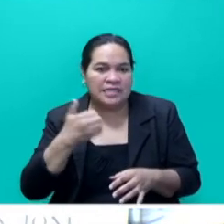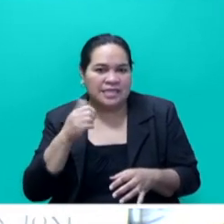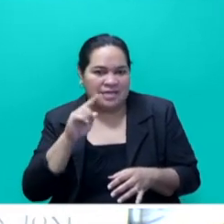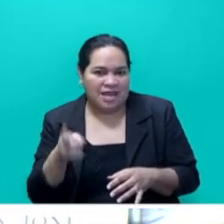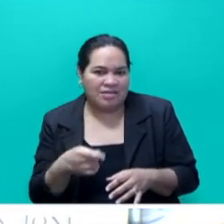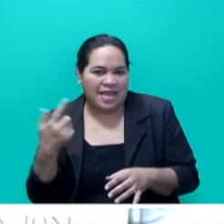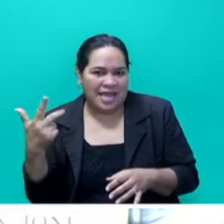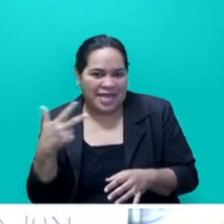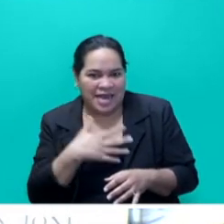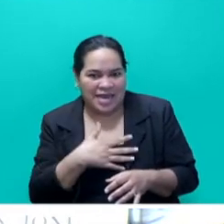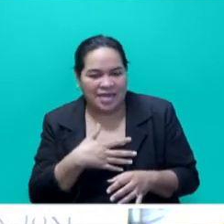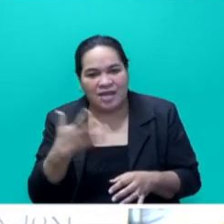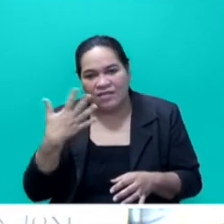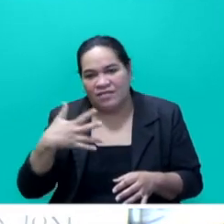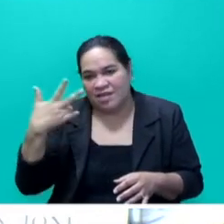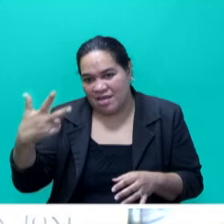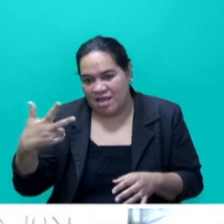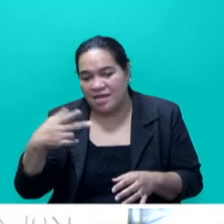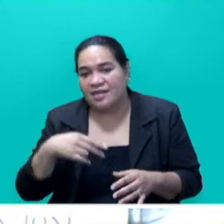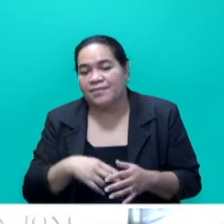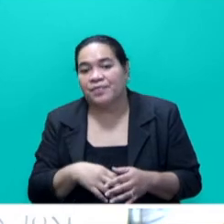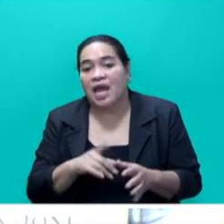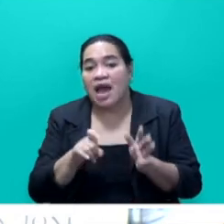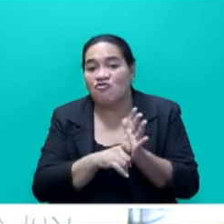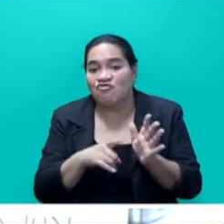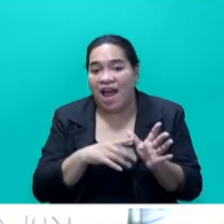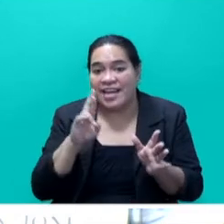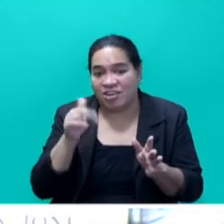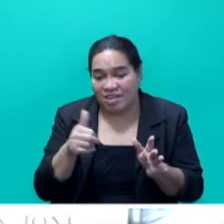16,858 Fijians from Singatoka. Rakiraki,